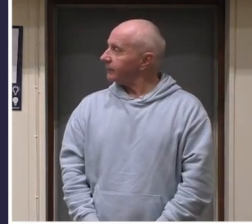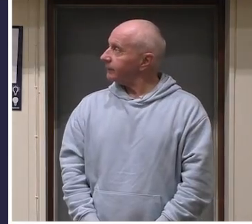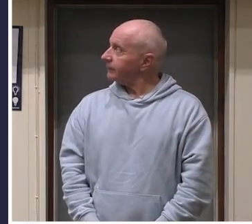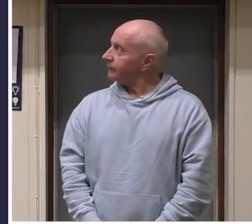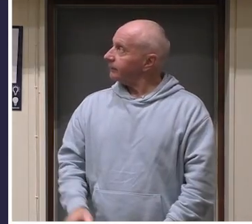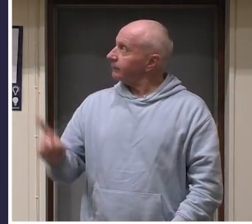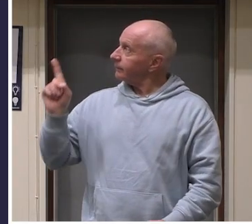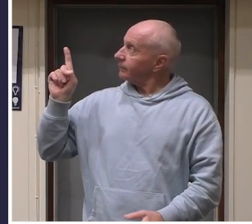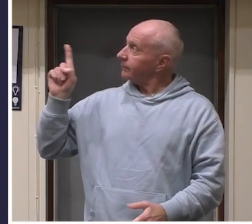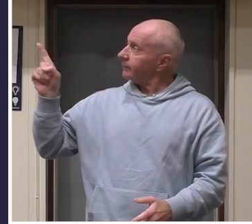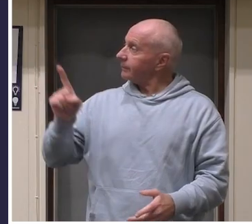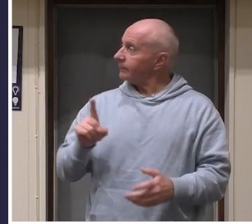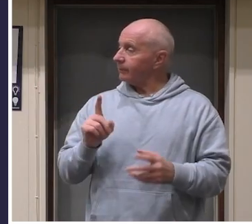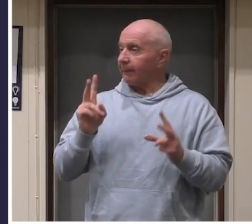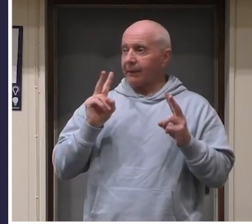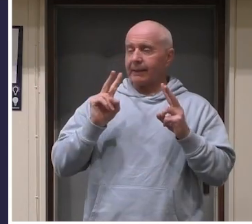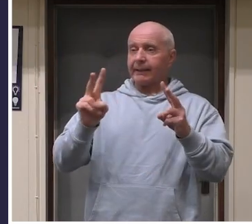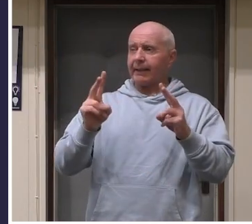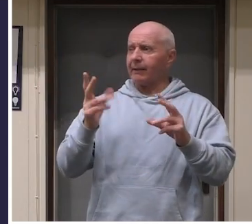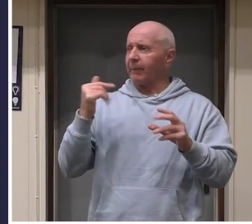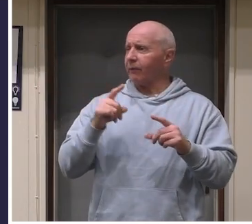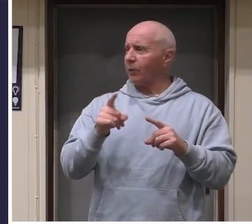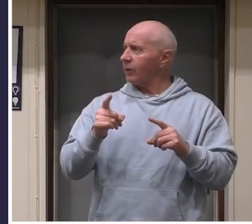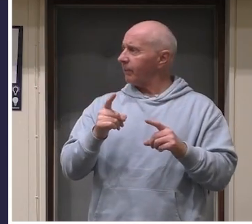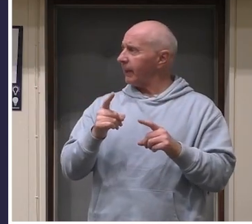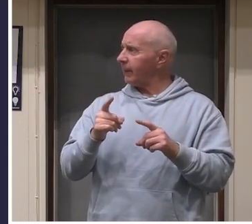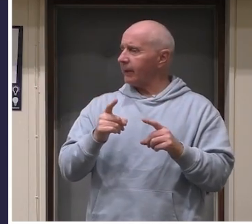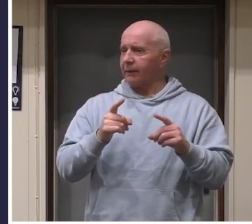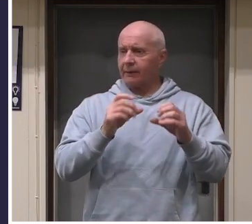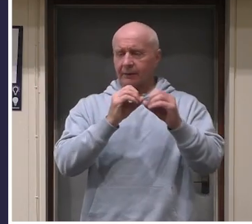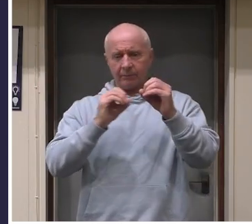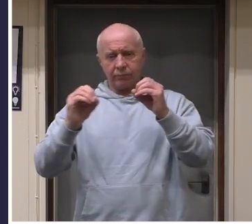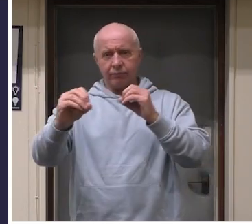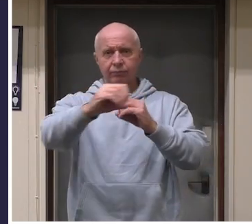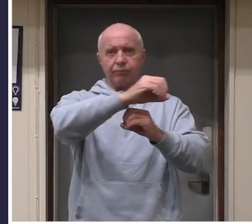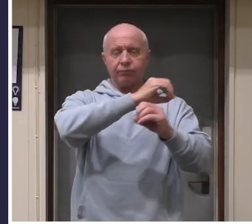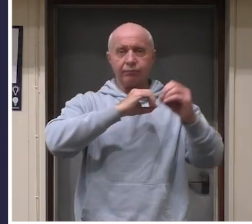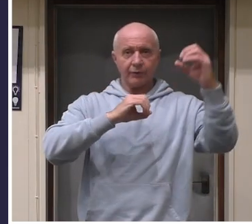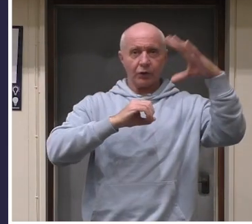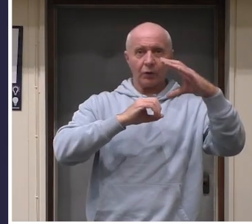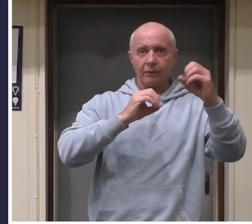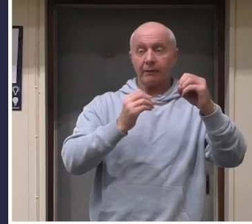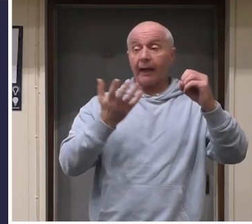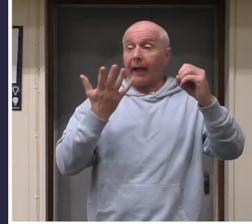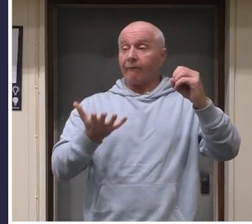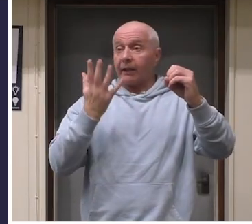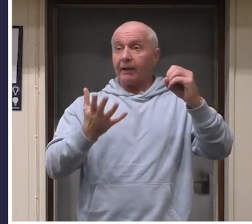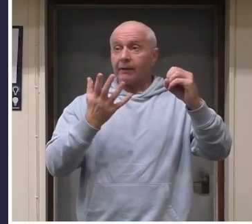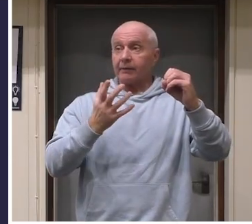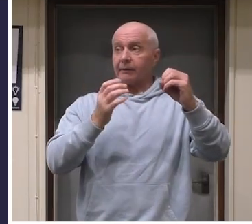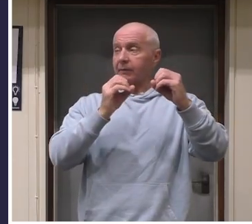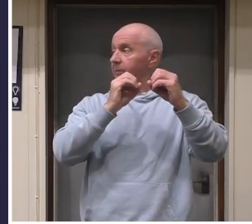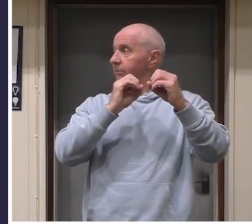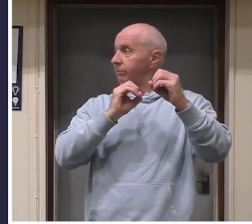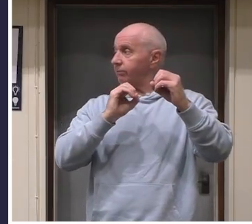That's sort of a picture that you must have seen before. Maybe when you're talking about planets orbiting around the sun, you must have seen that the heavier an object is, the